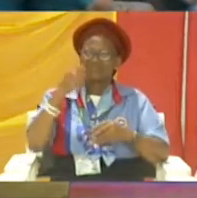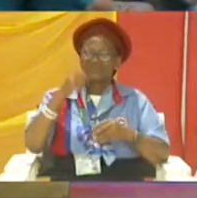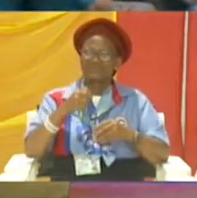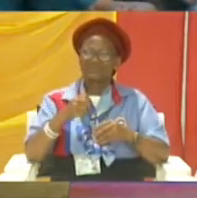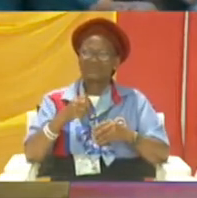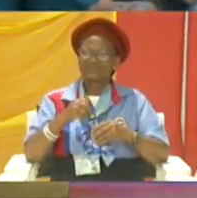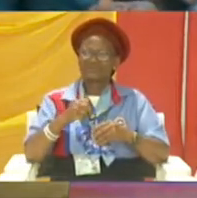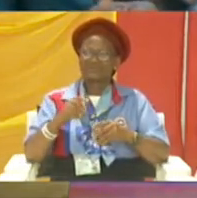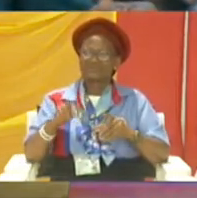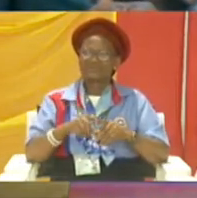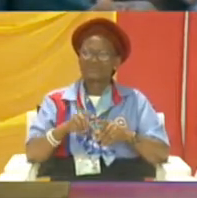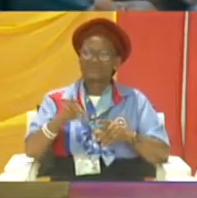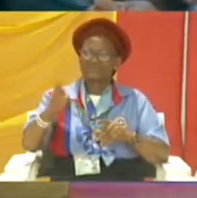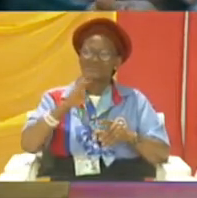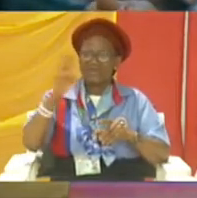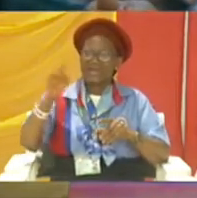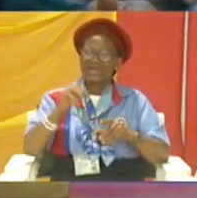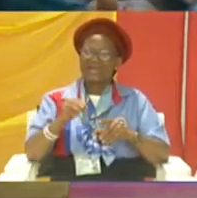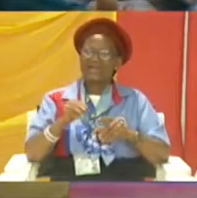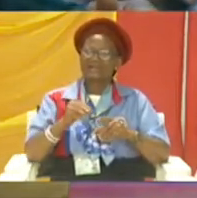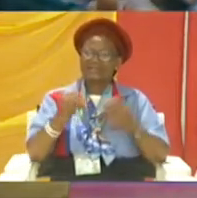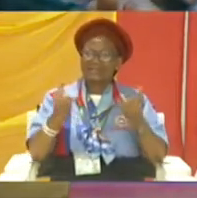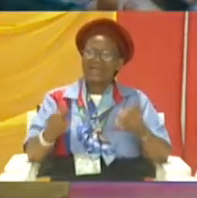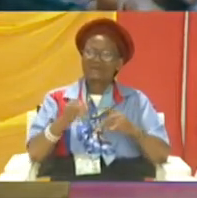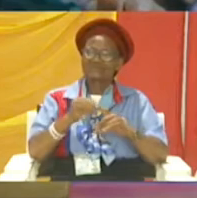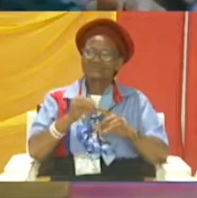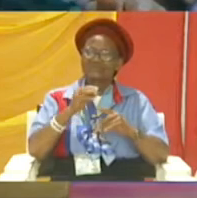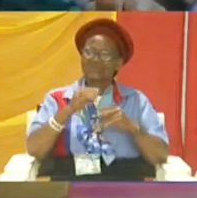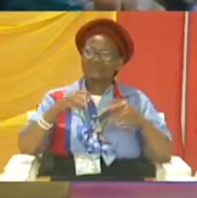are not too big to interpret for my